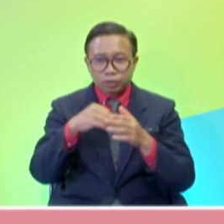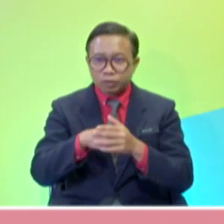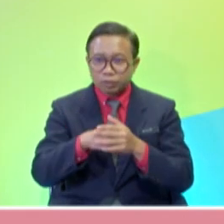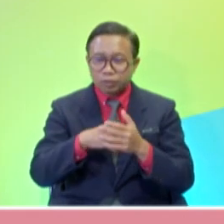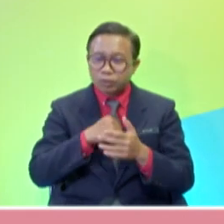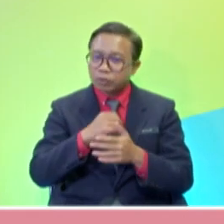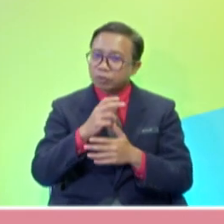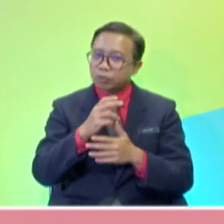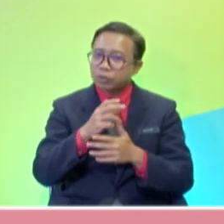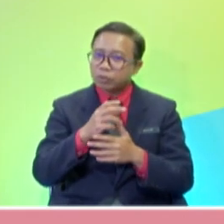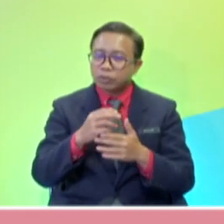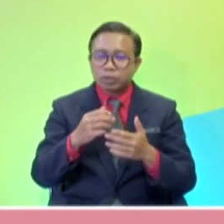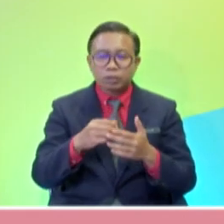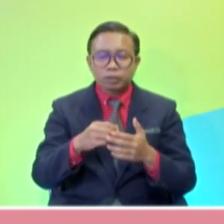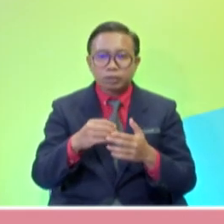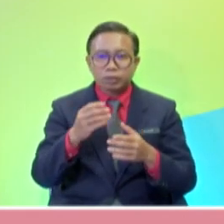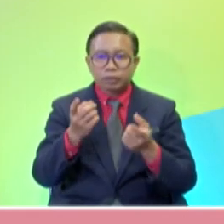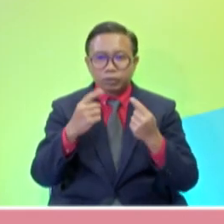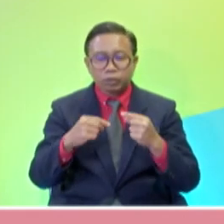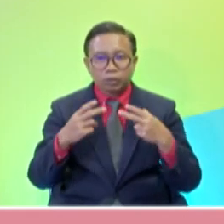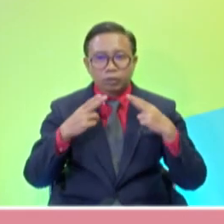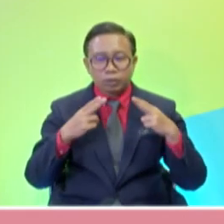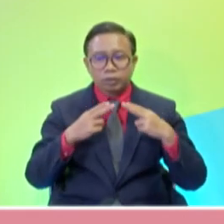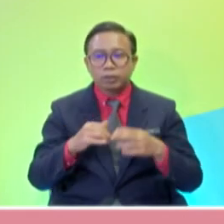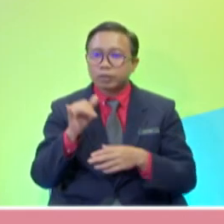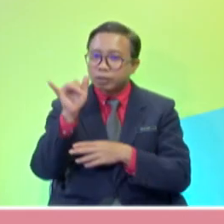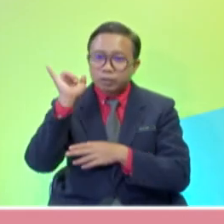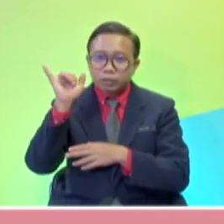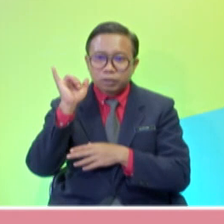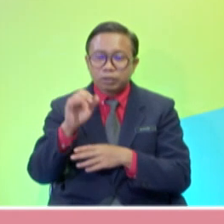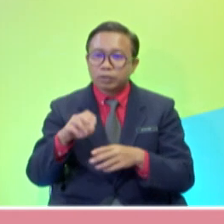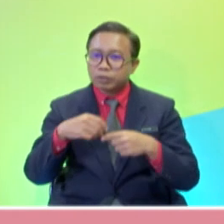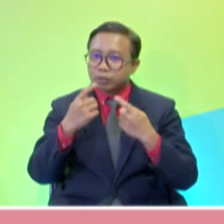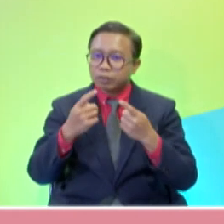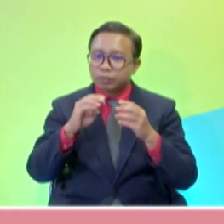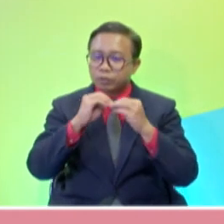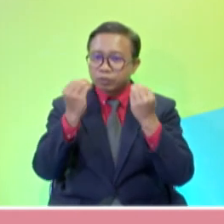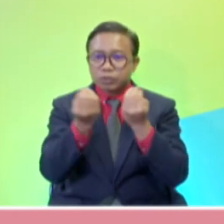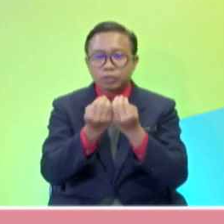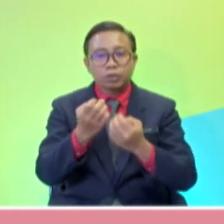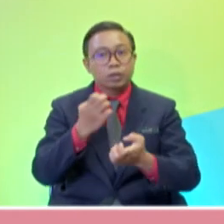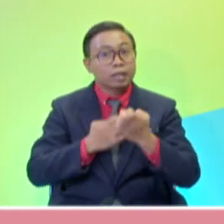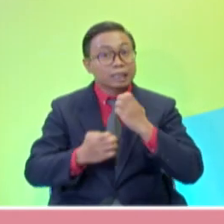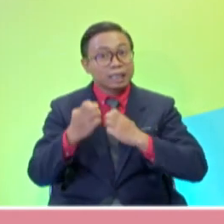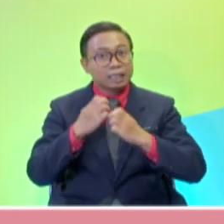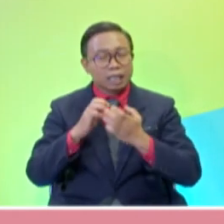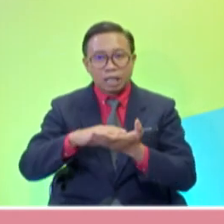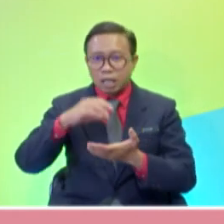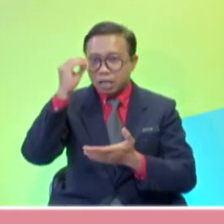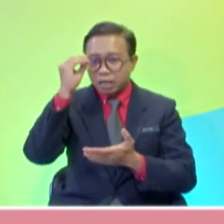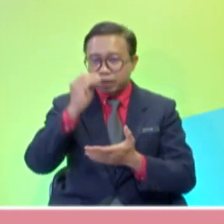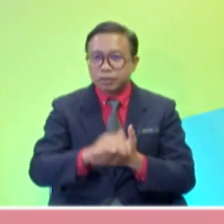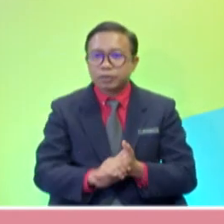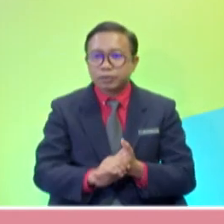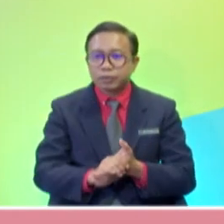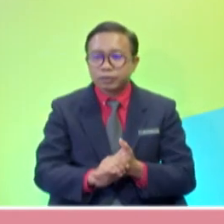really thrilled and delighted that I'm here for a holiday. Yesterday's visit to the museum was really exciting as I learned more about Brazil